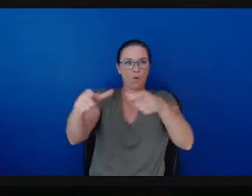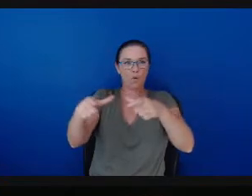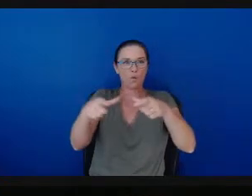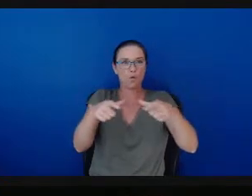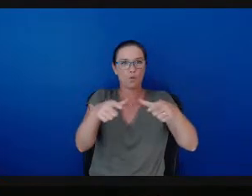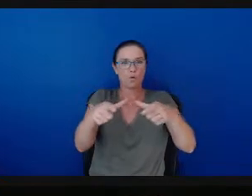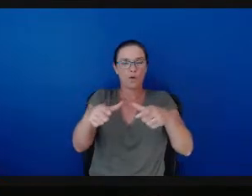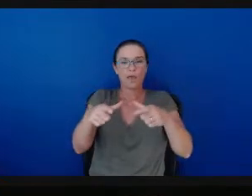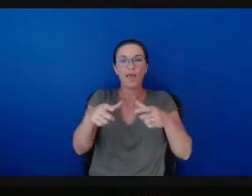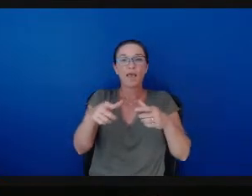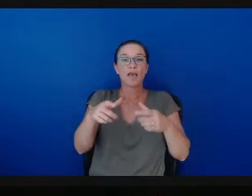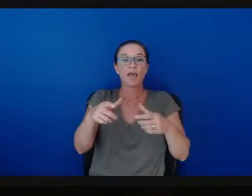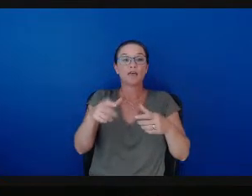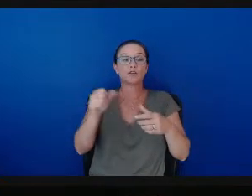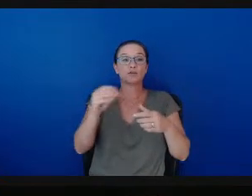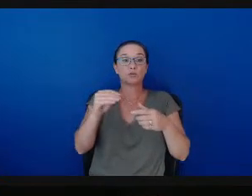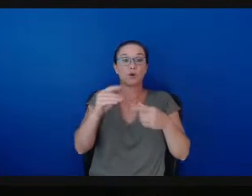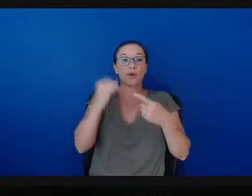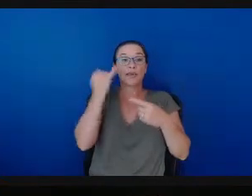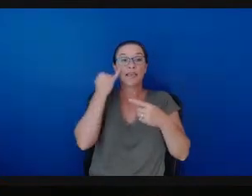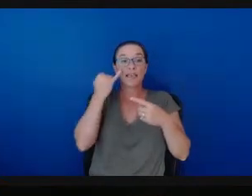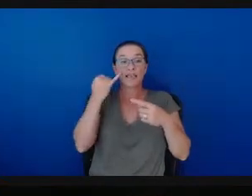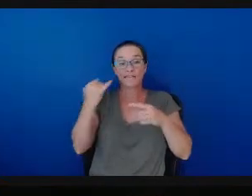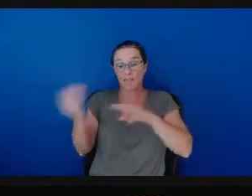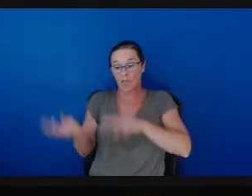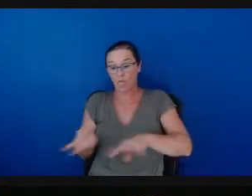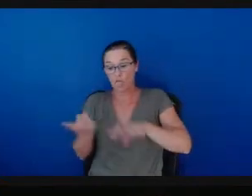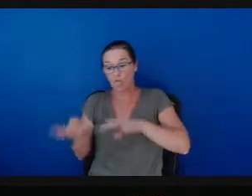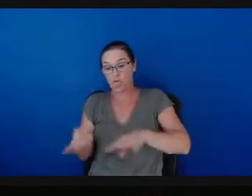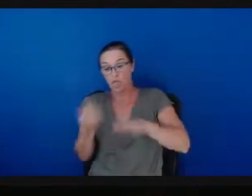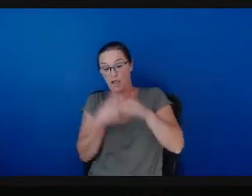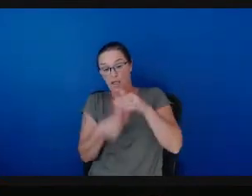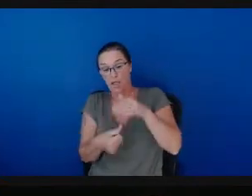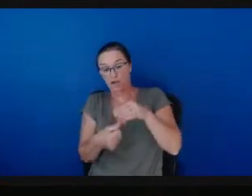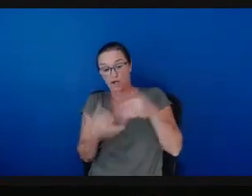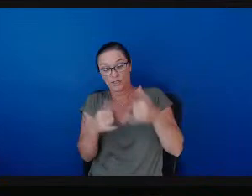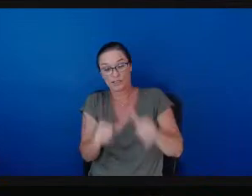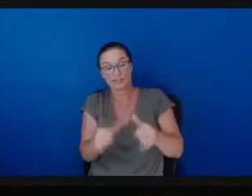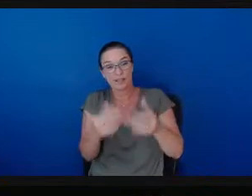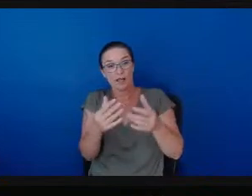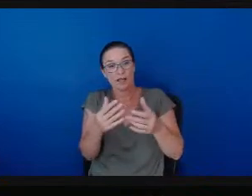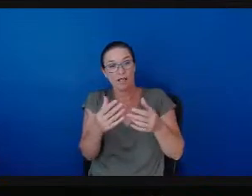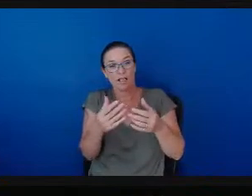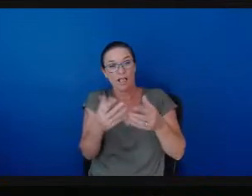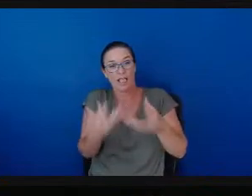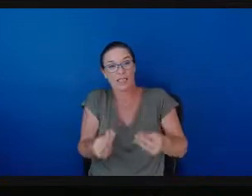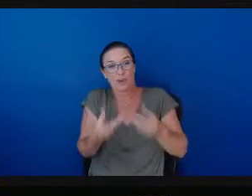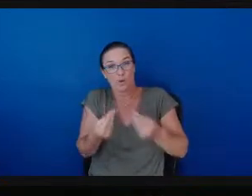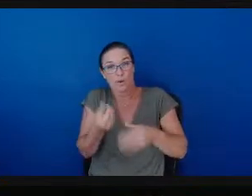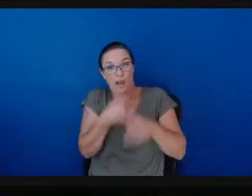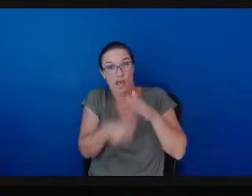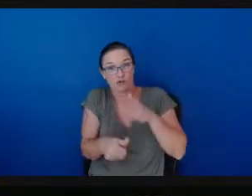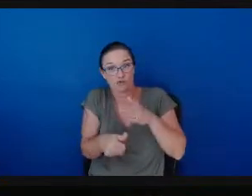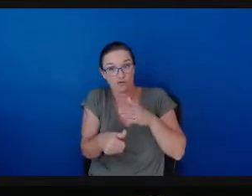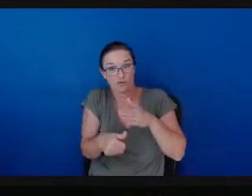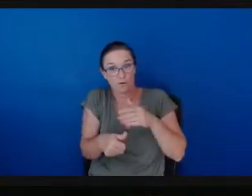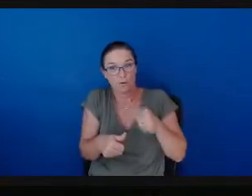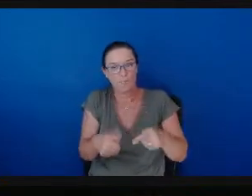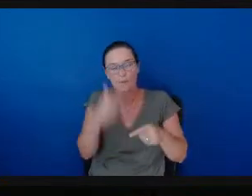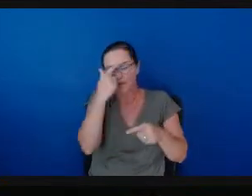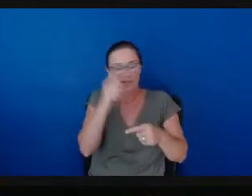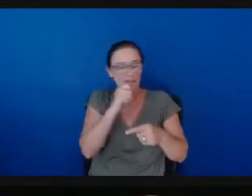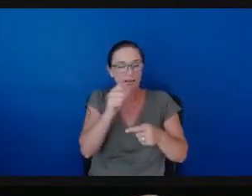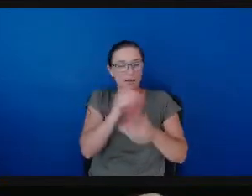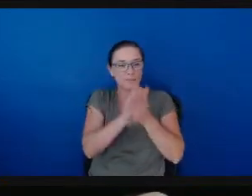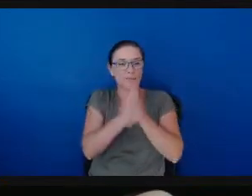happen if lava is injecting below that crust and feeding the lava that's still liquid underneath there, because it takes a long time to become all the way solid,